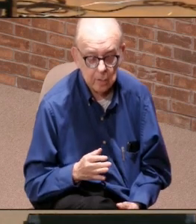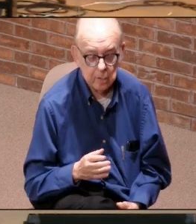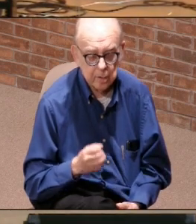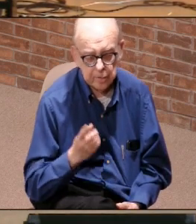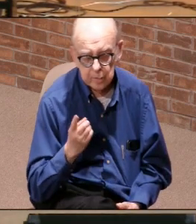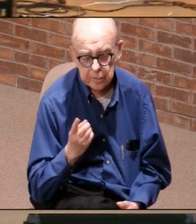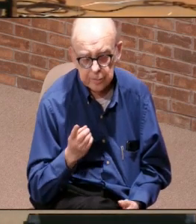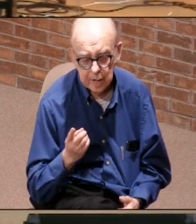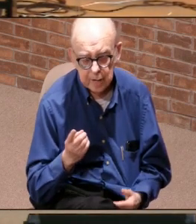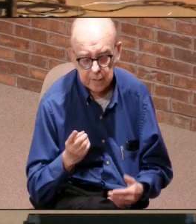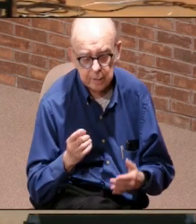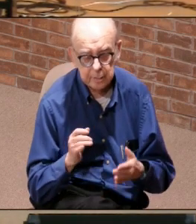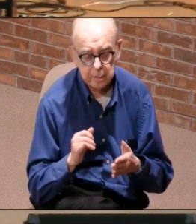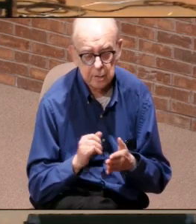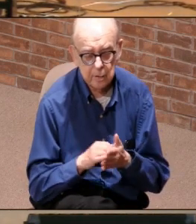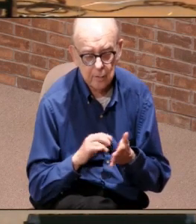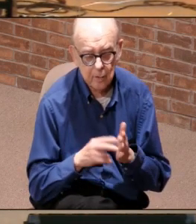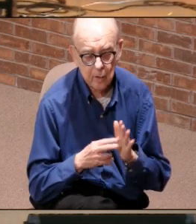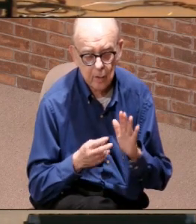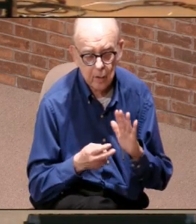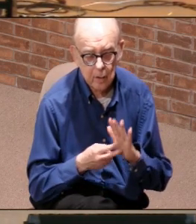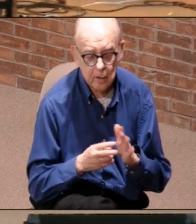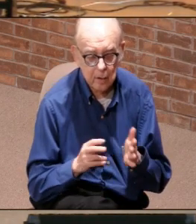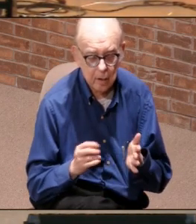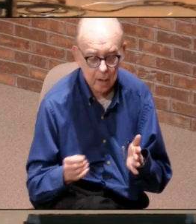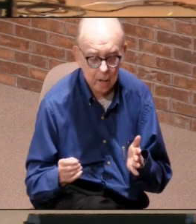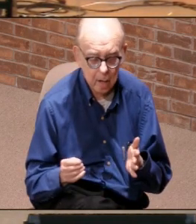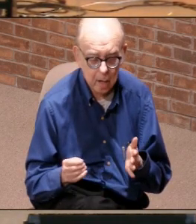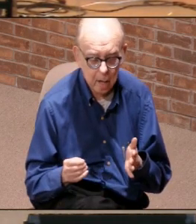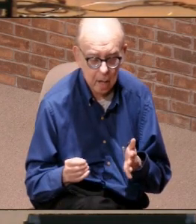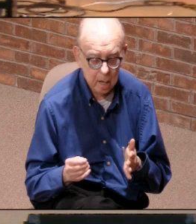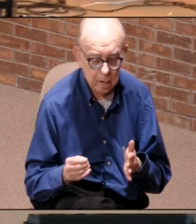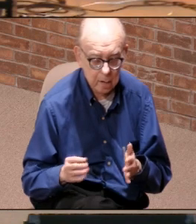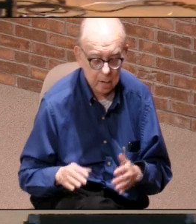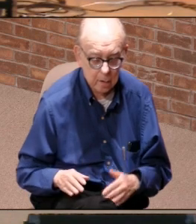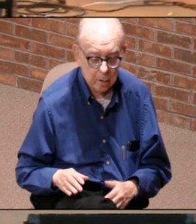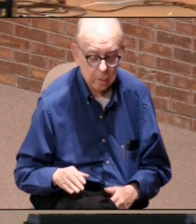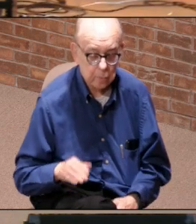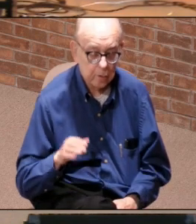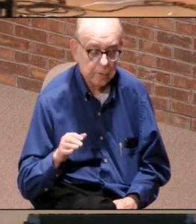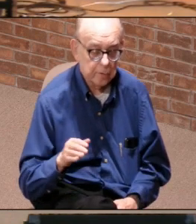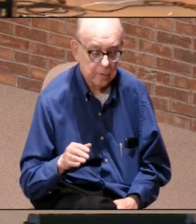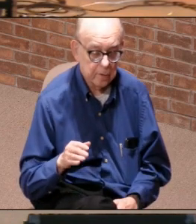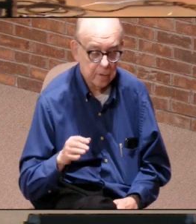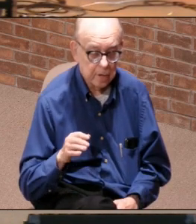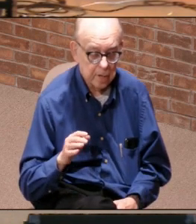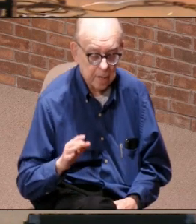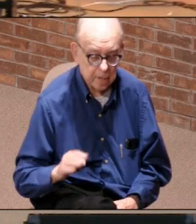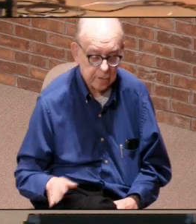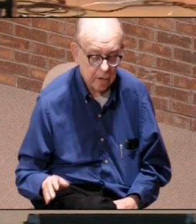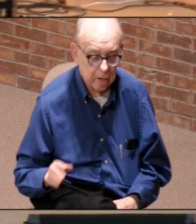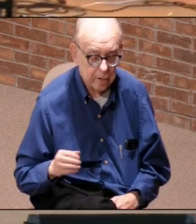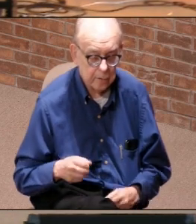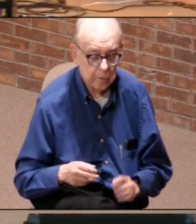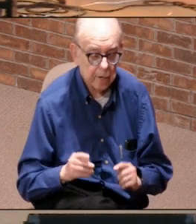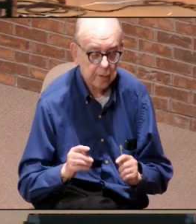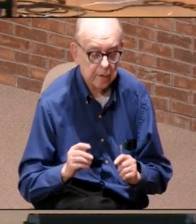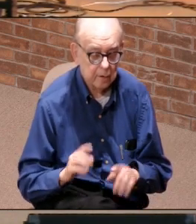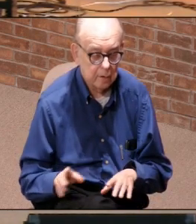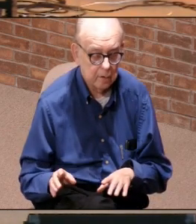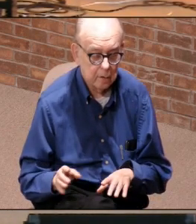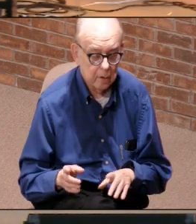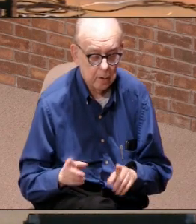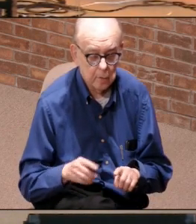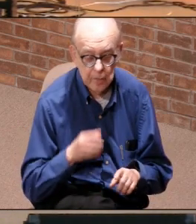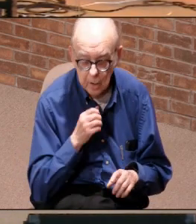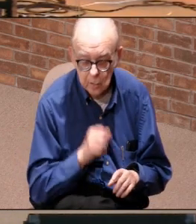Do you understand the meaning of train up a child in the way that they should go, and when they are old, they will